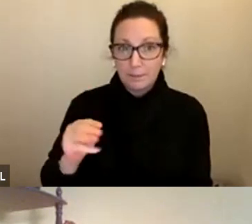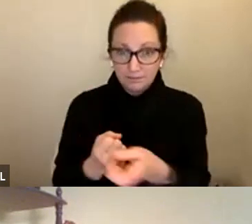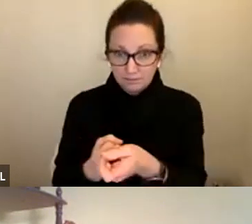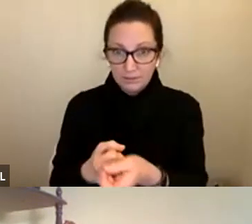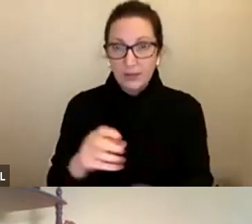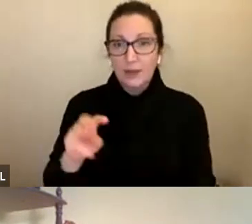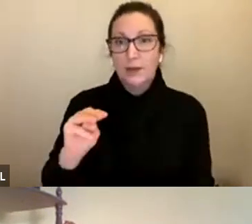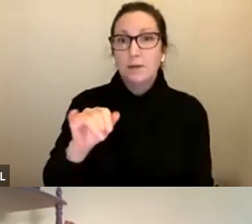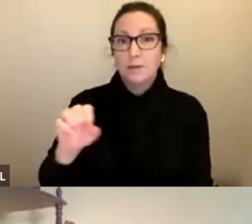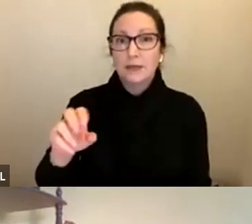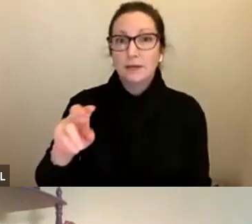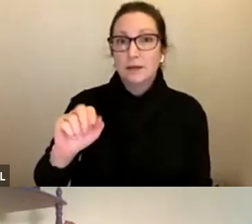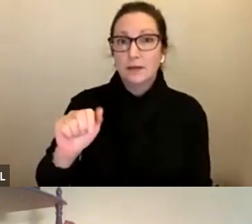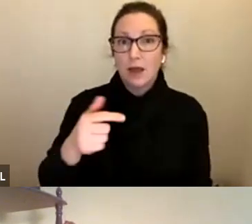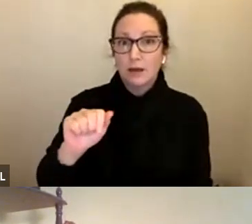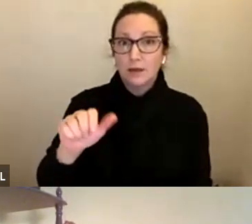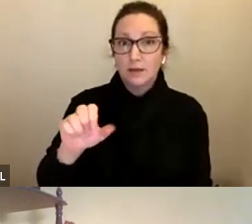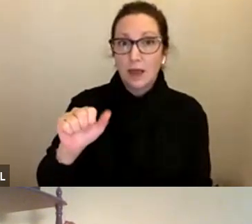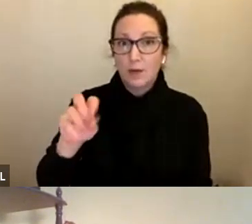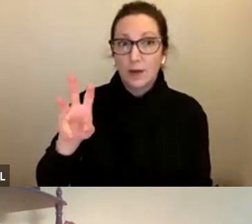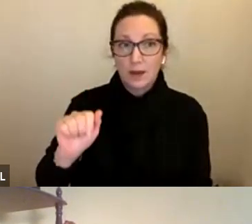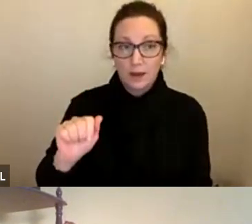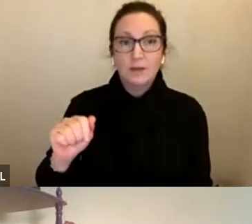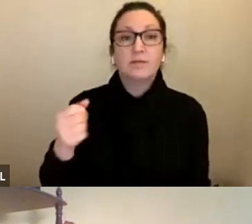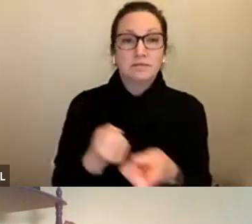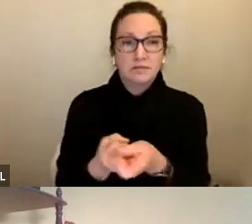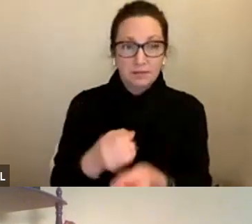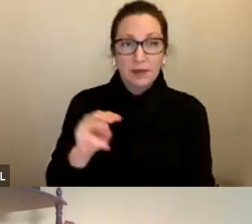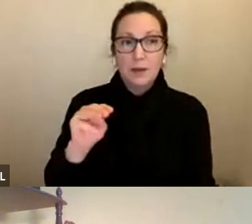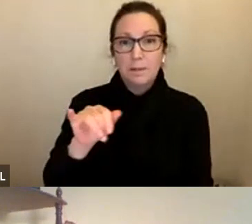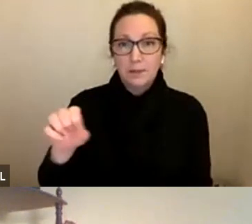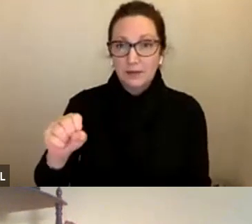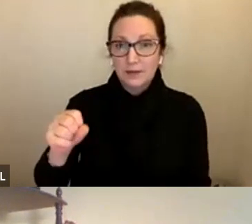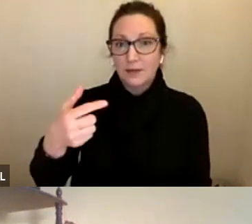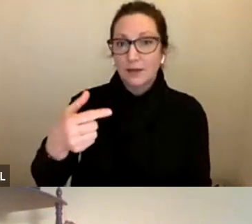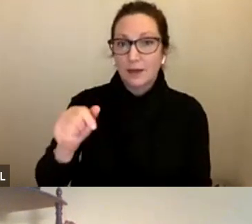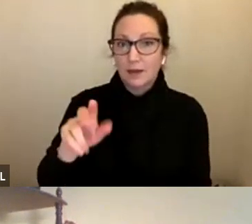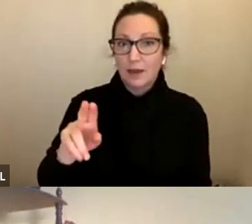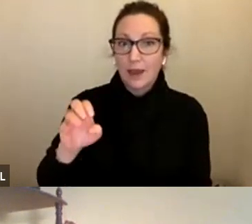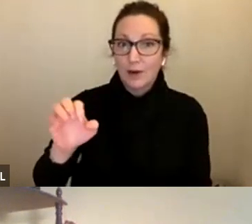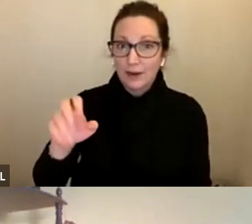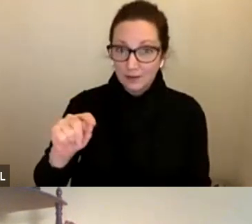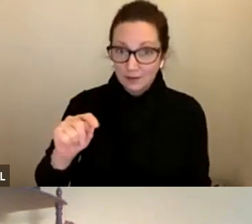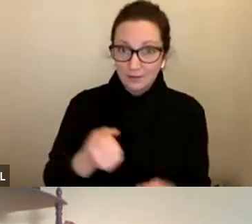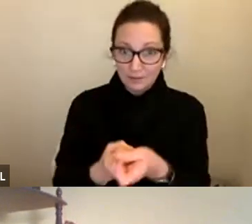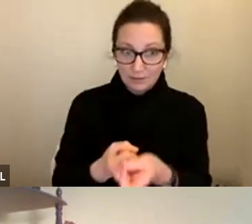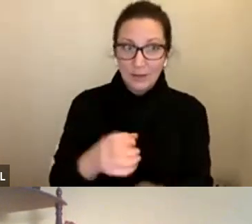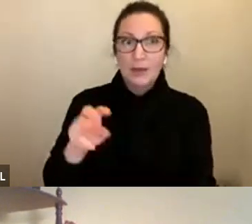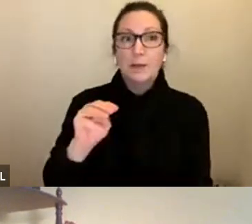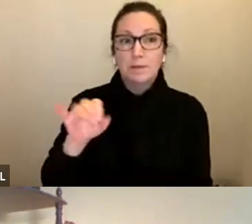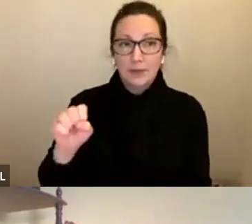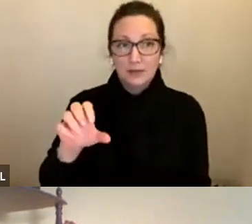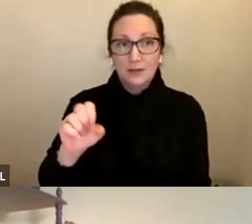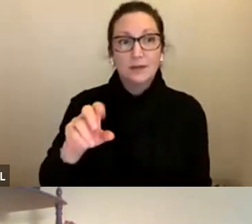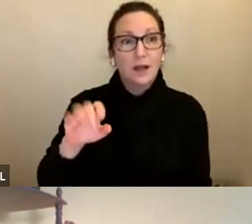Yay. Ms. Garrett? Yay. Ms. Tang? Yay. Ms. Sullivan? Yes. And